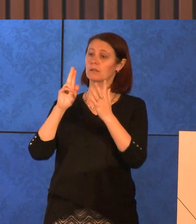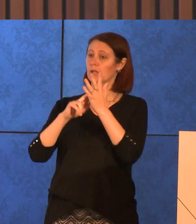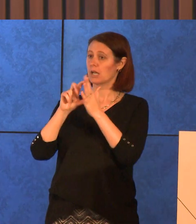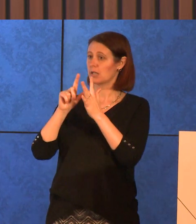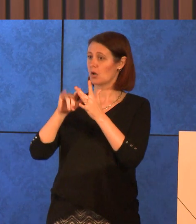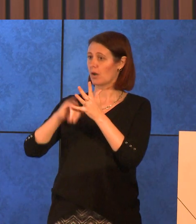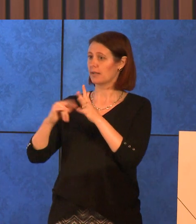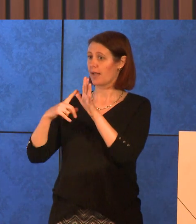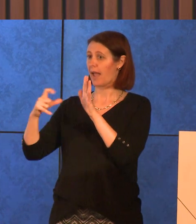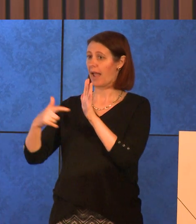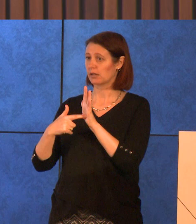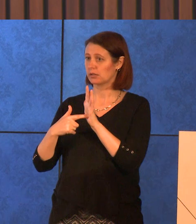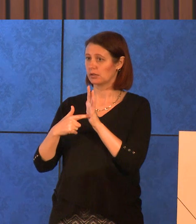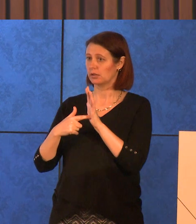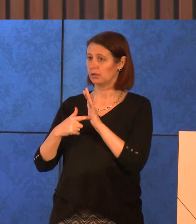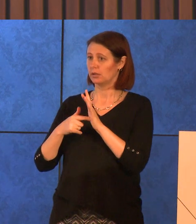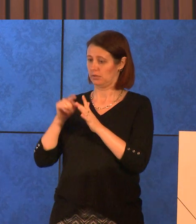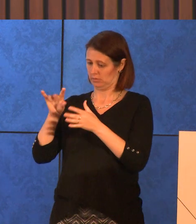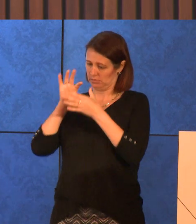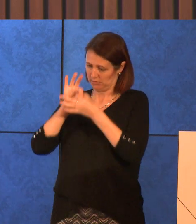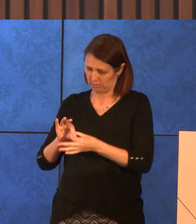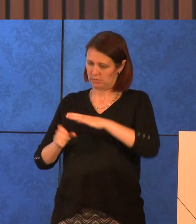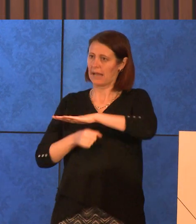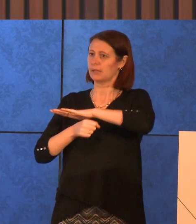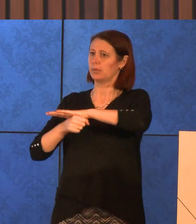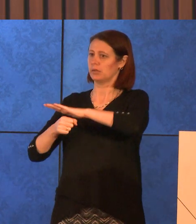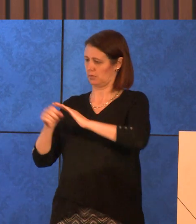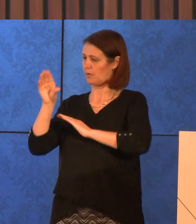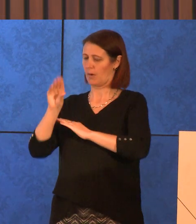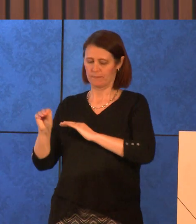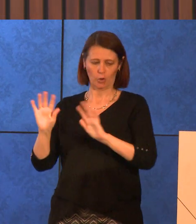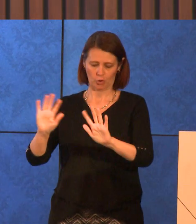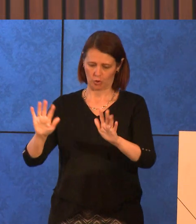NDIS Act actually underpins the